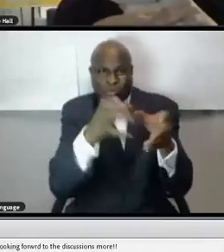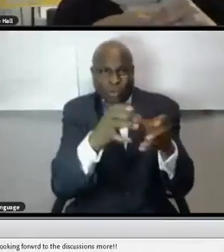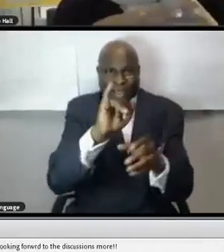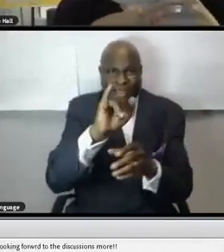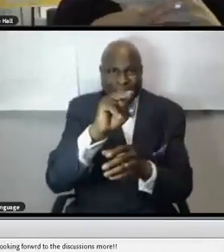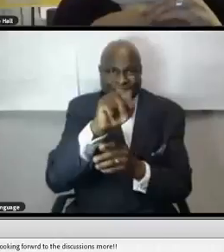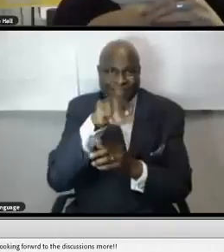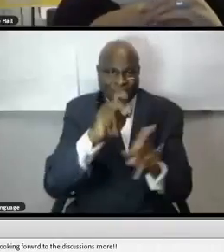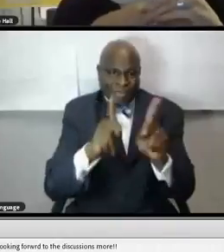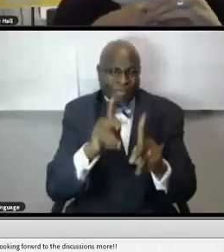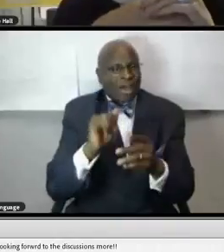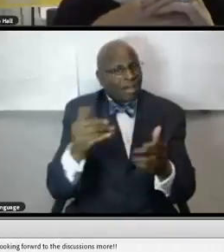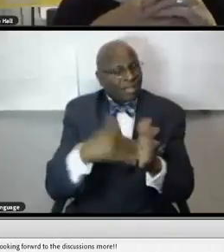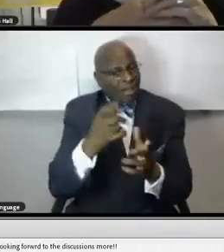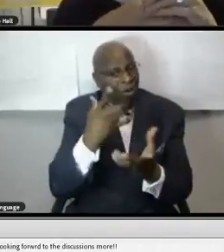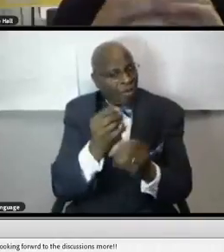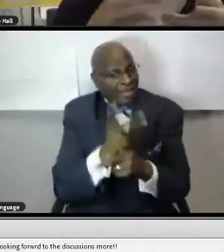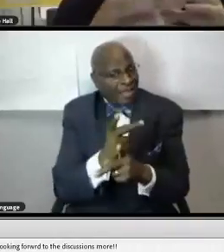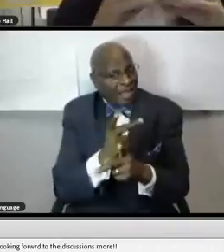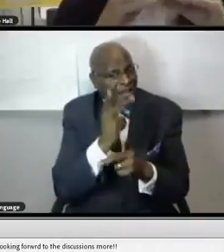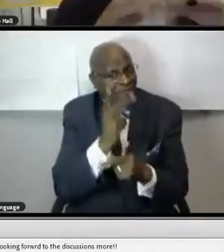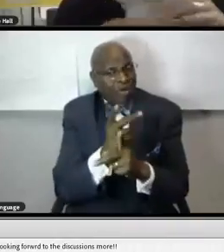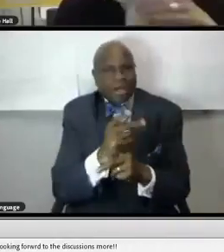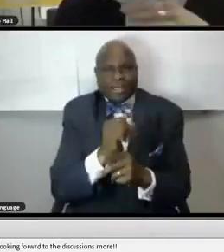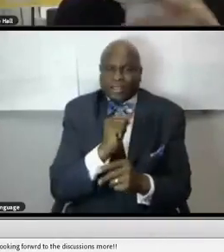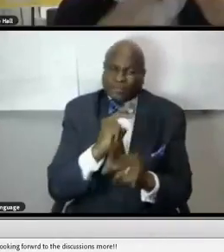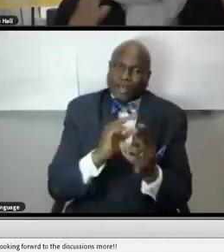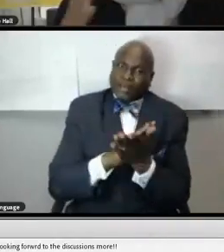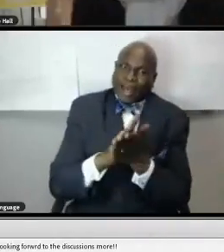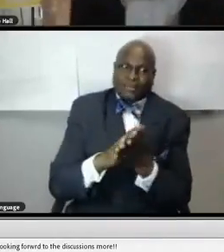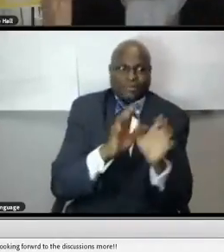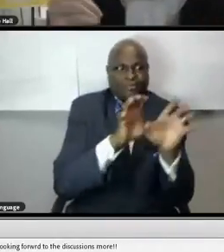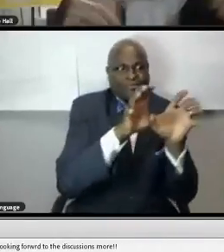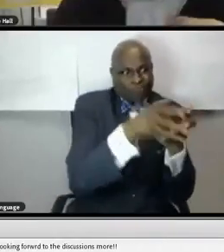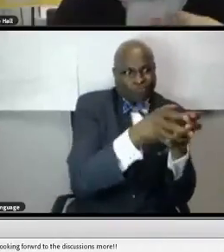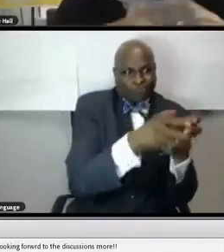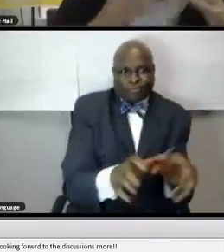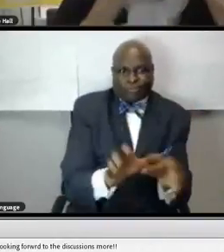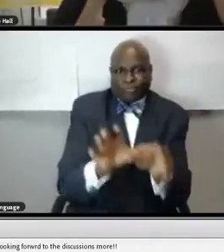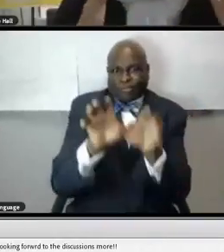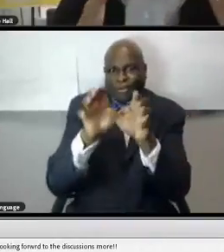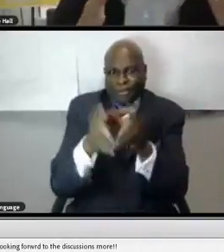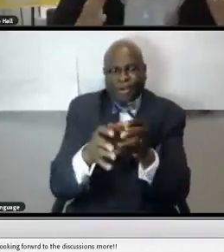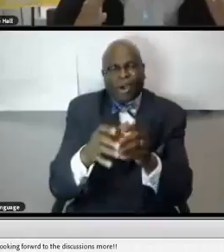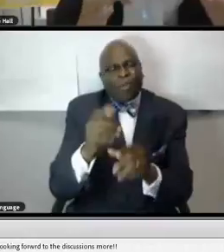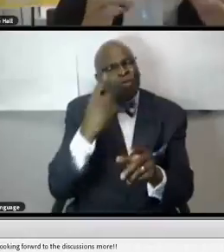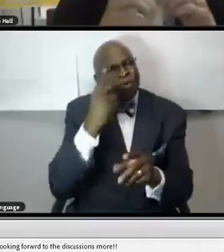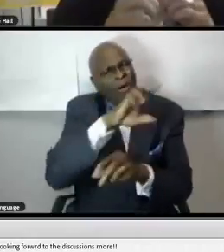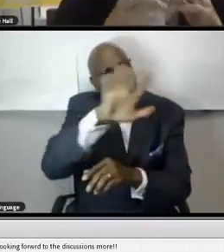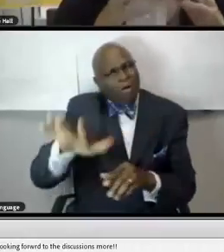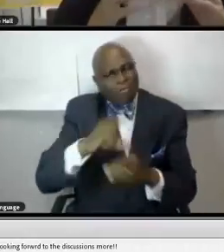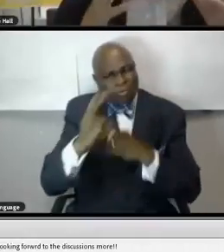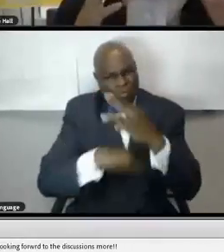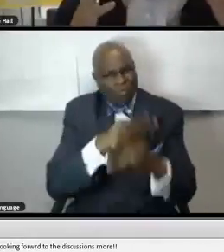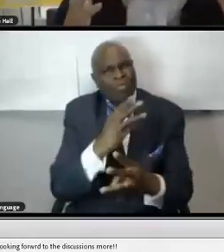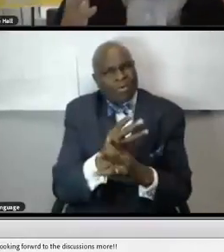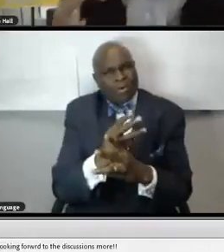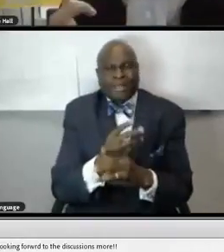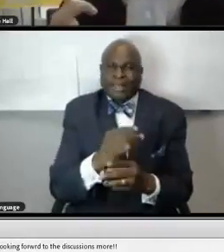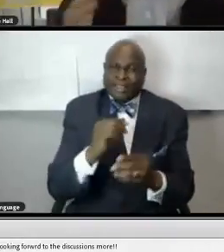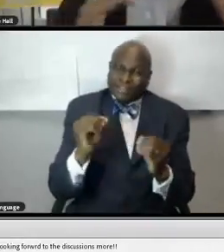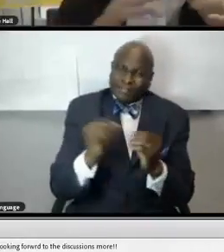again, we want to be careful not to, while it is very nice to group, to look, when we look globally, it's